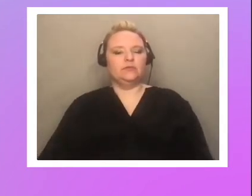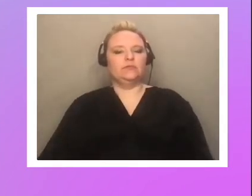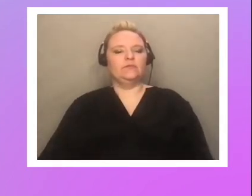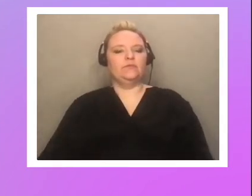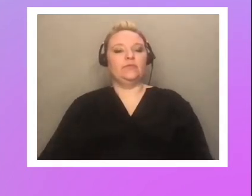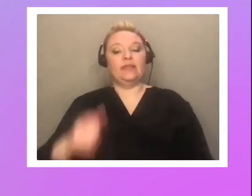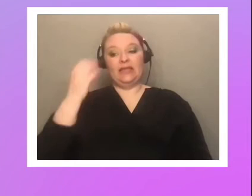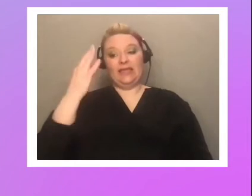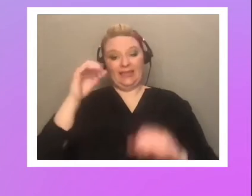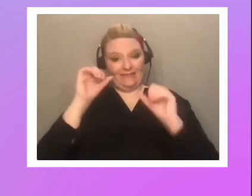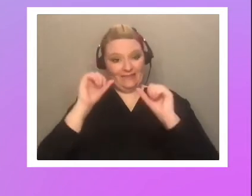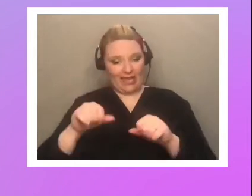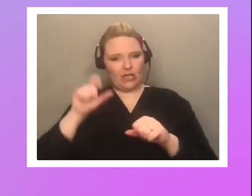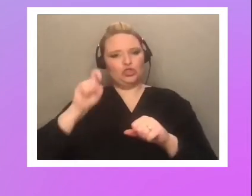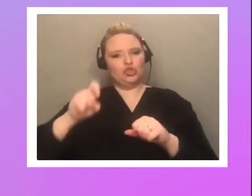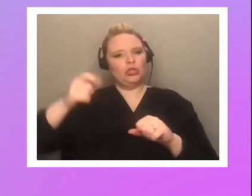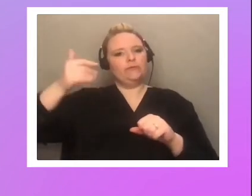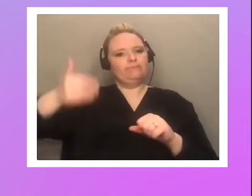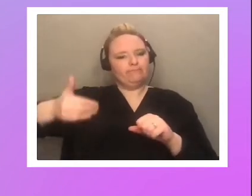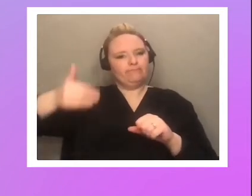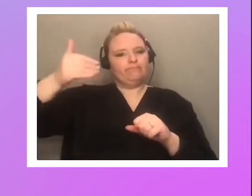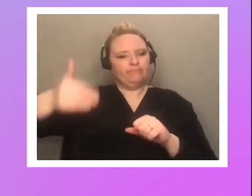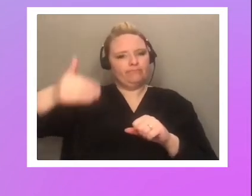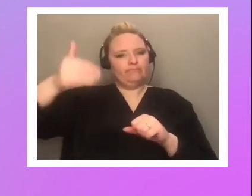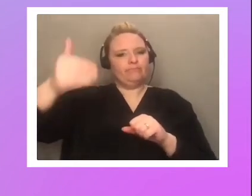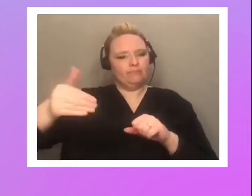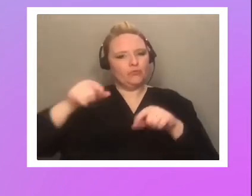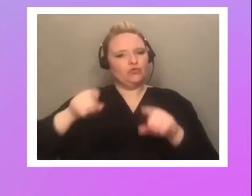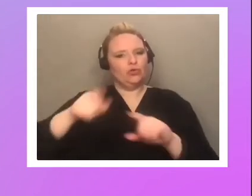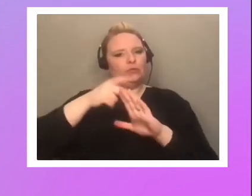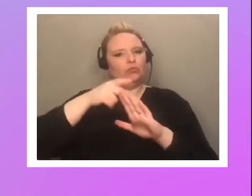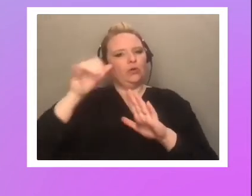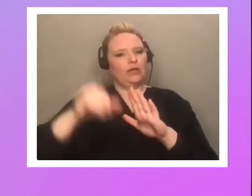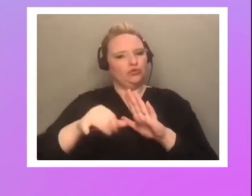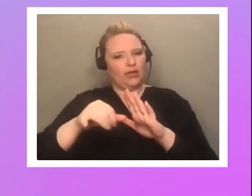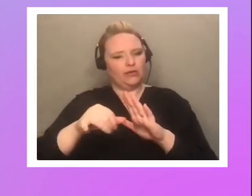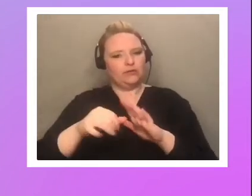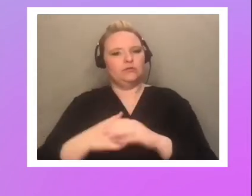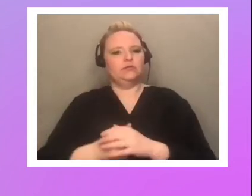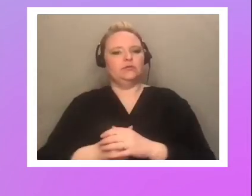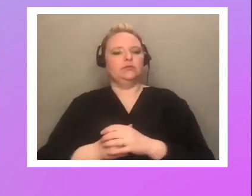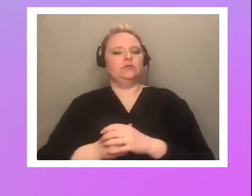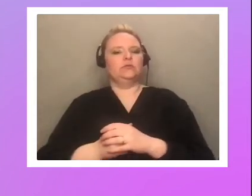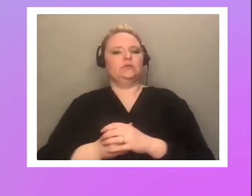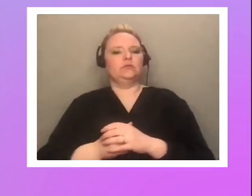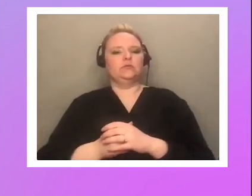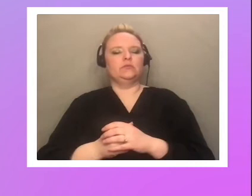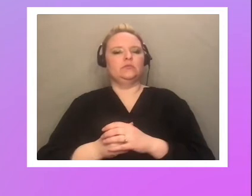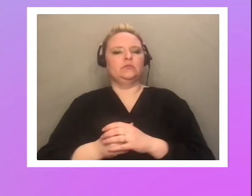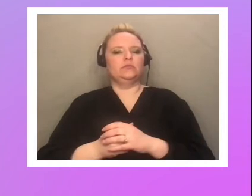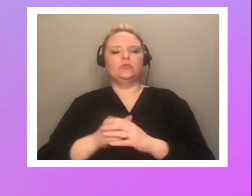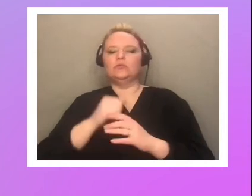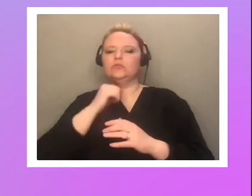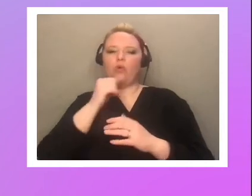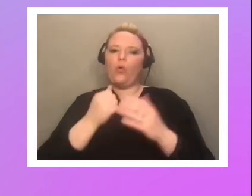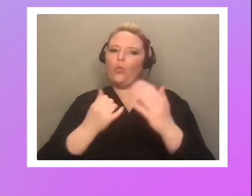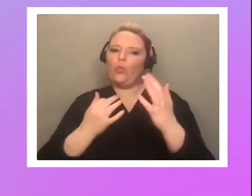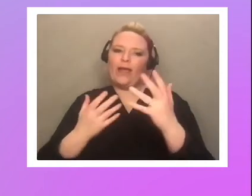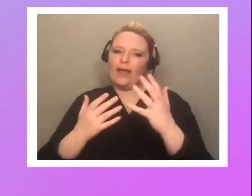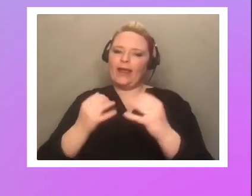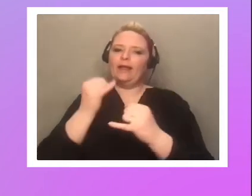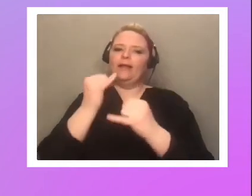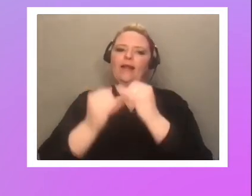do that throughout your project, and not just at the end when you've produced